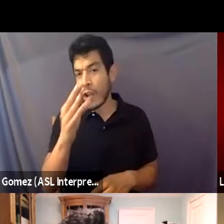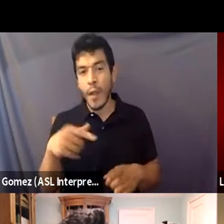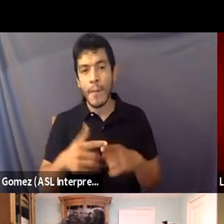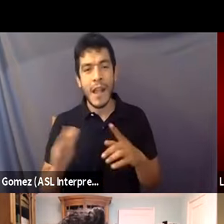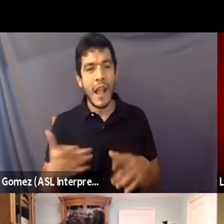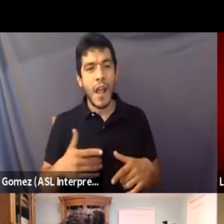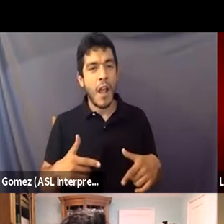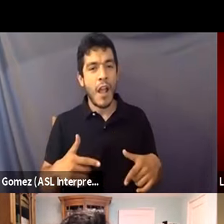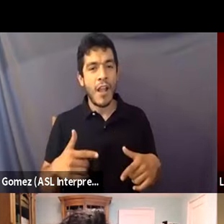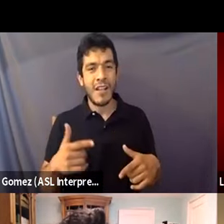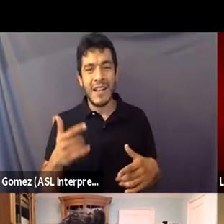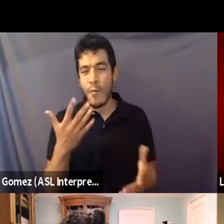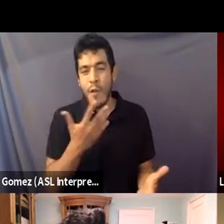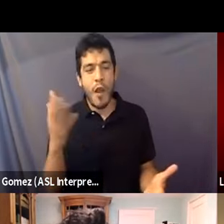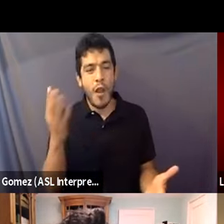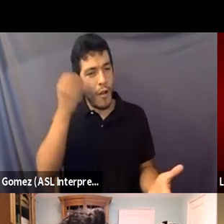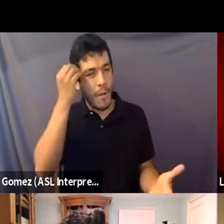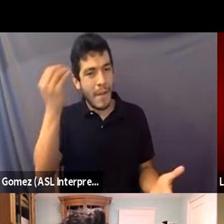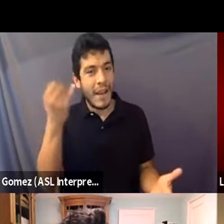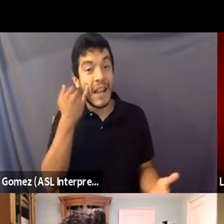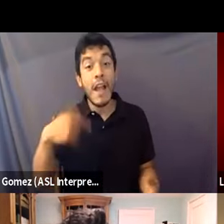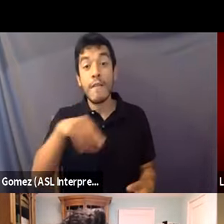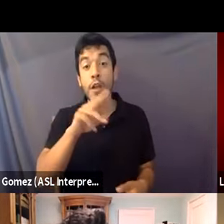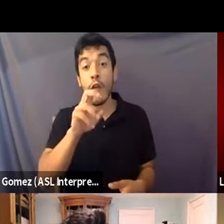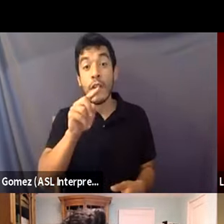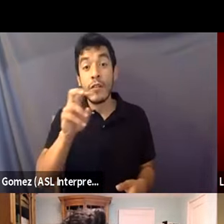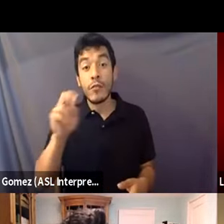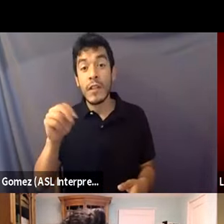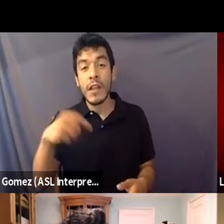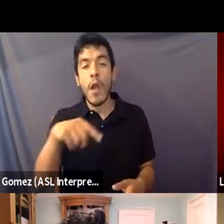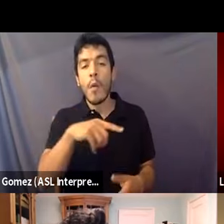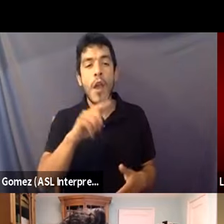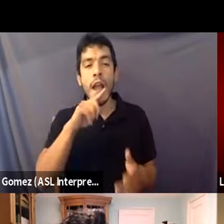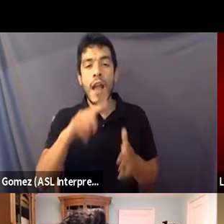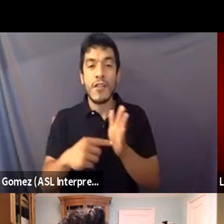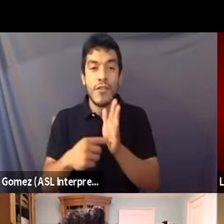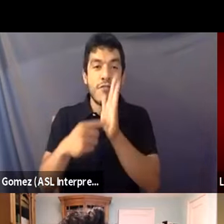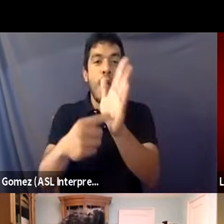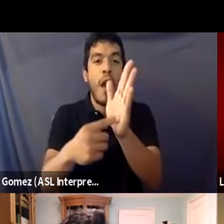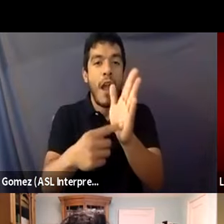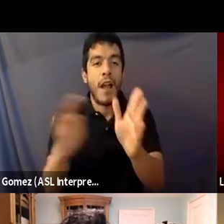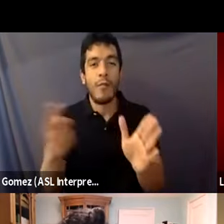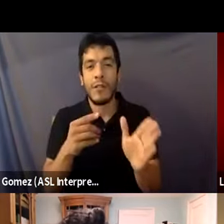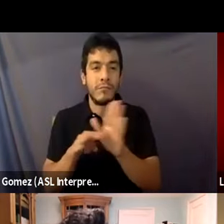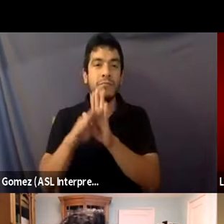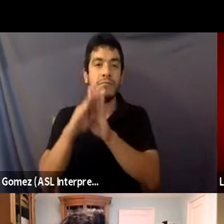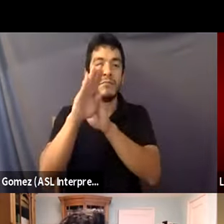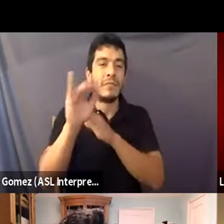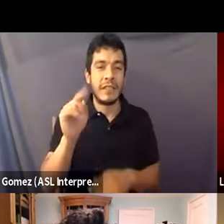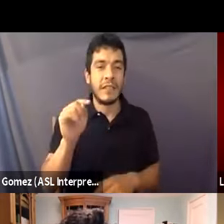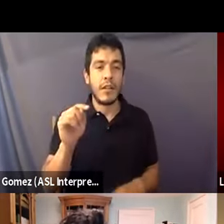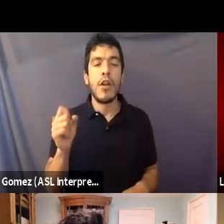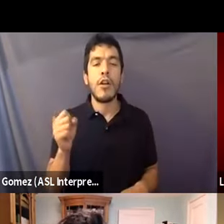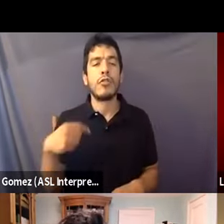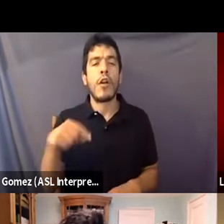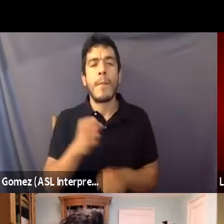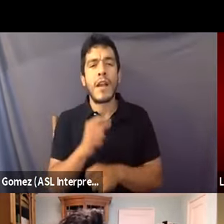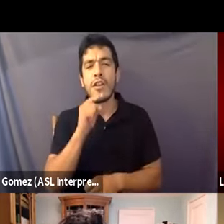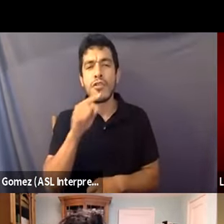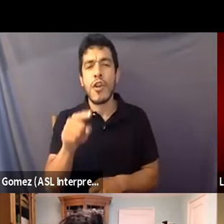right? That if we retweet it, if we repost it, that we are boosting it, we are amplifying it, right? So making sure that you're looking at the